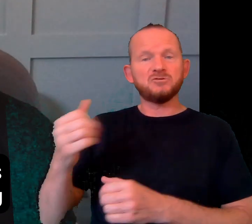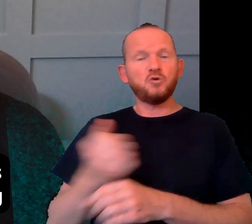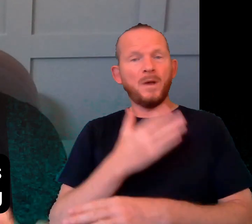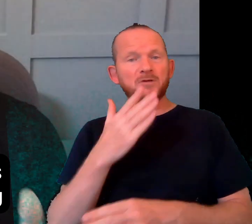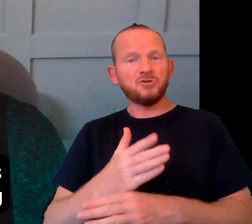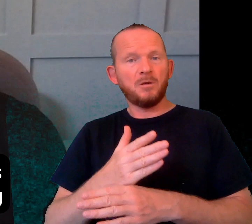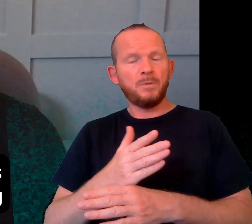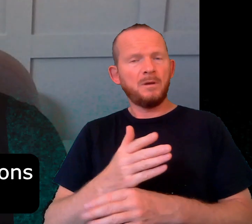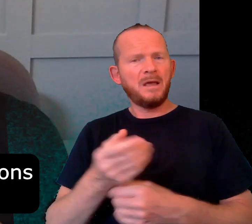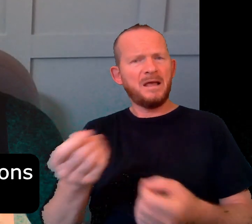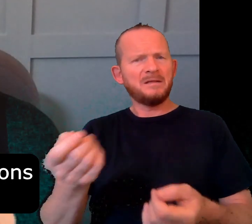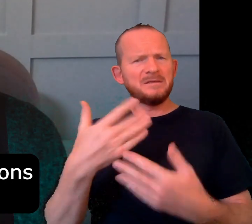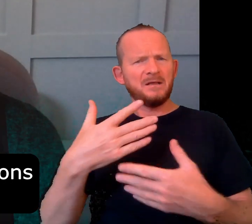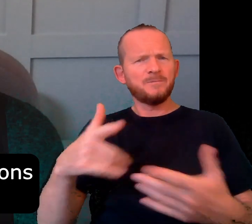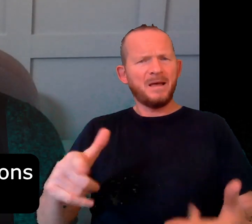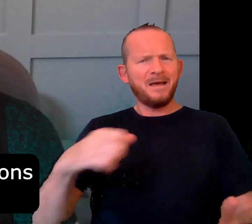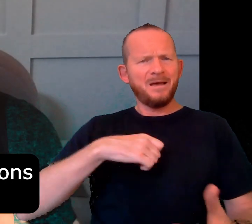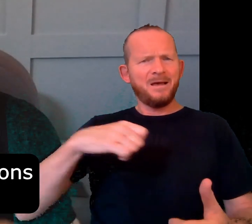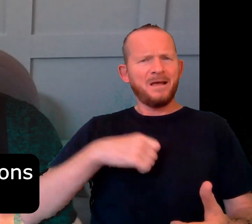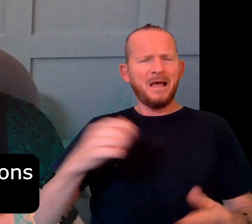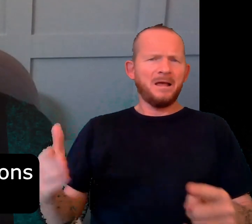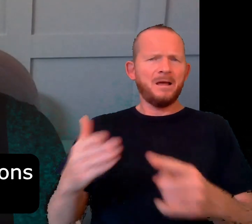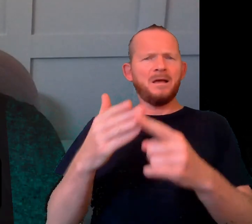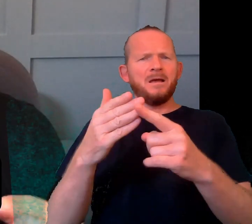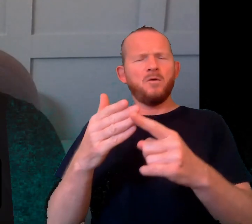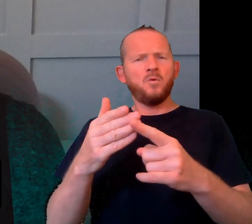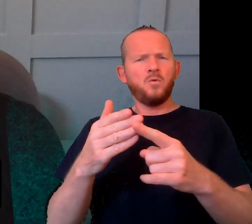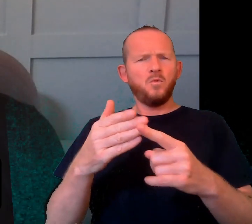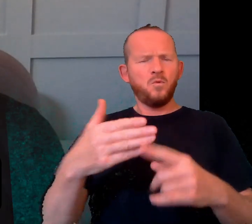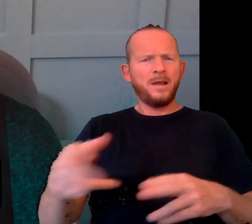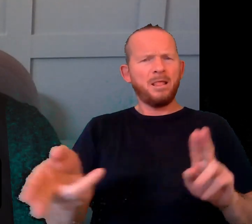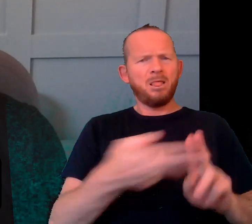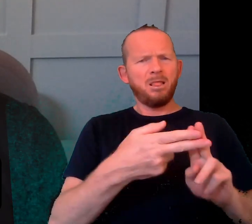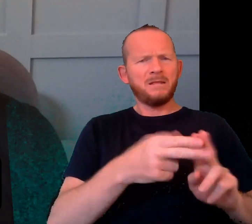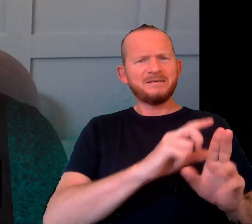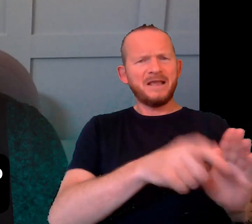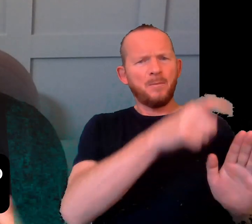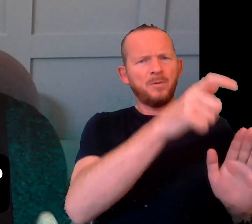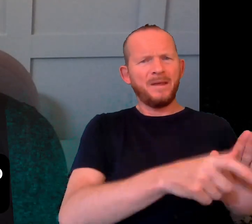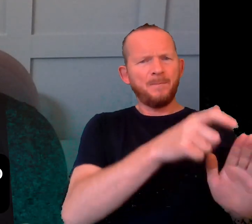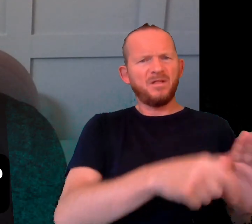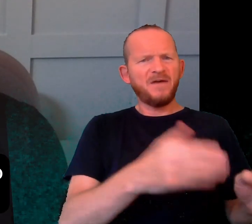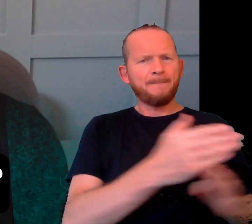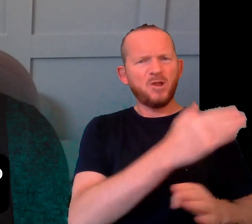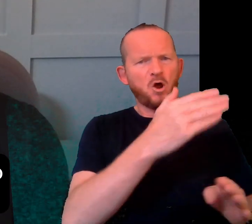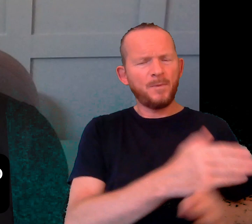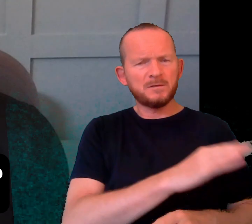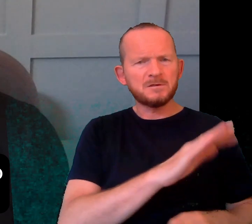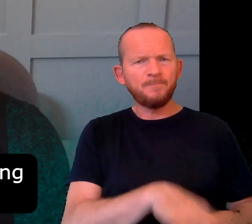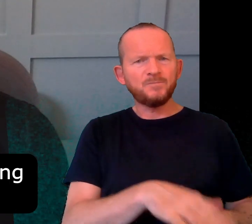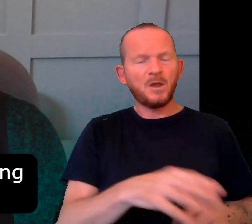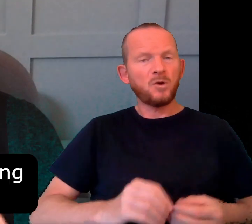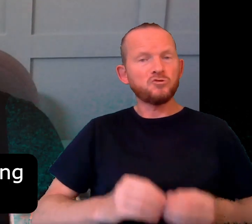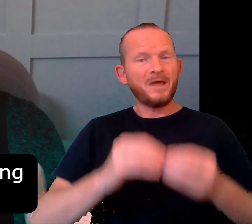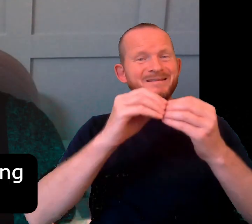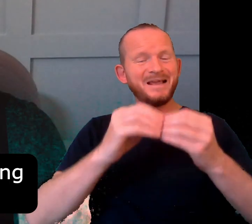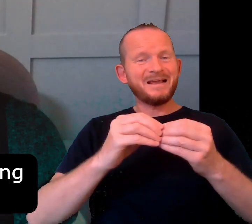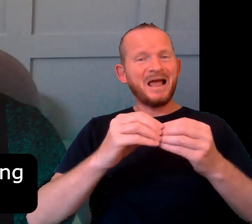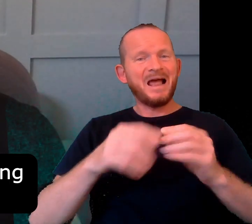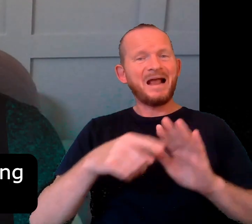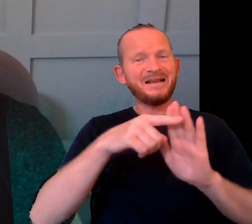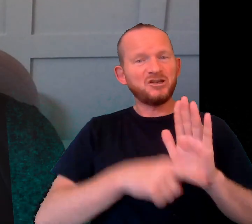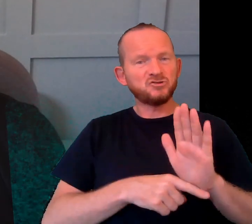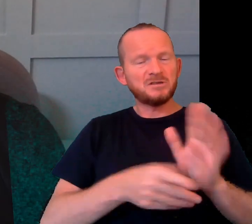These assumptions tell us something about the expectations and aspirations we place on disabled people when it comes to employment. Are we really creating